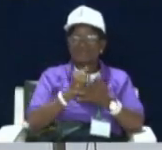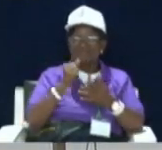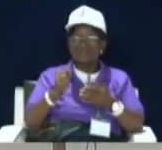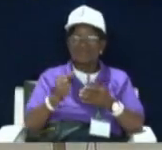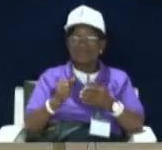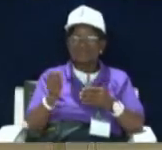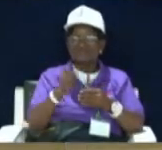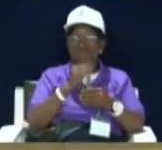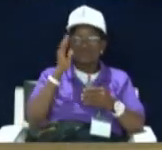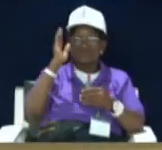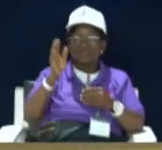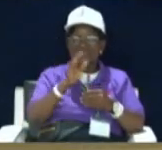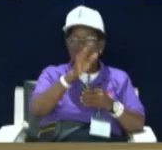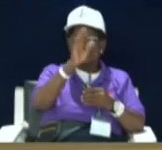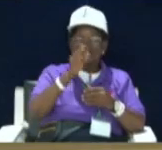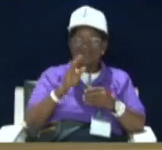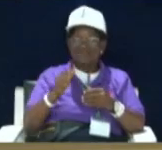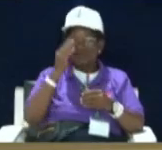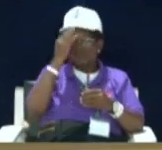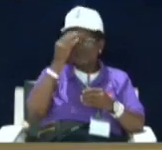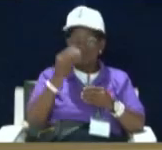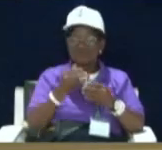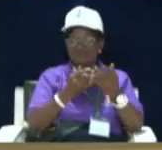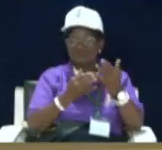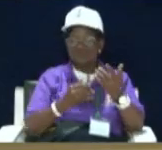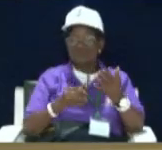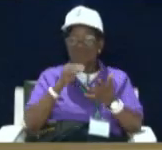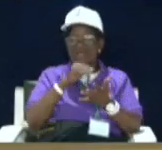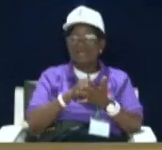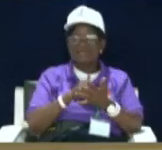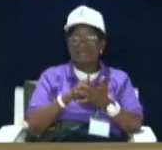You will never know sorrow again.